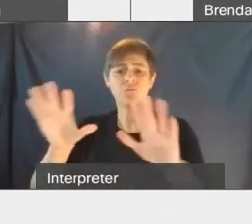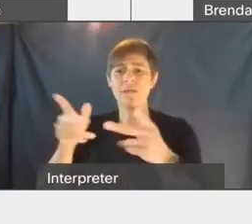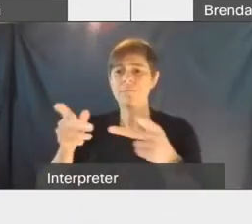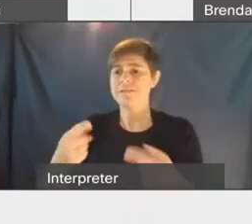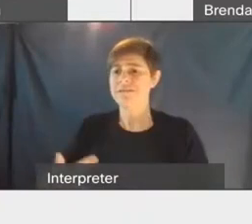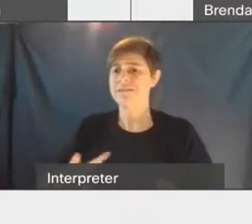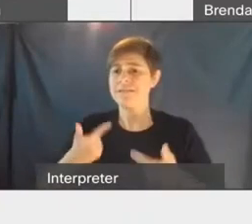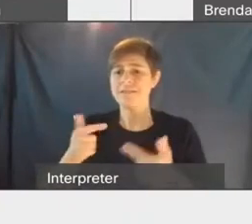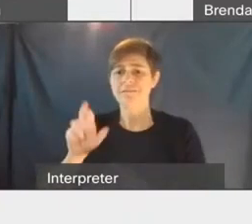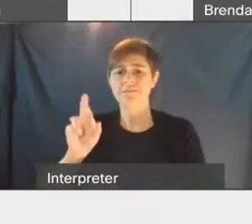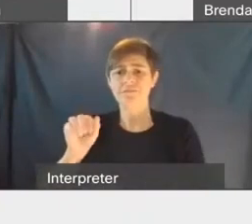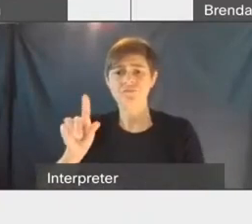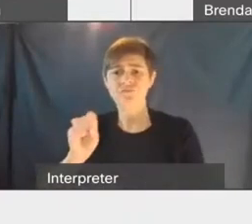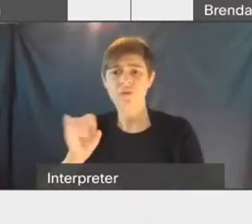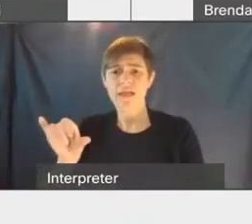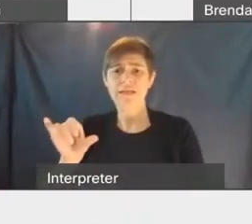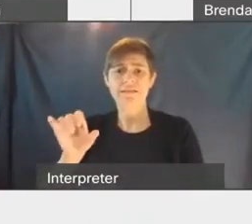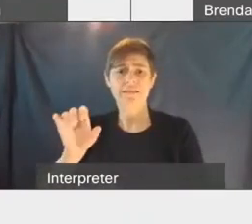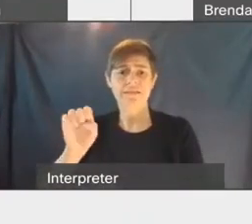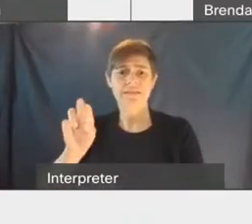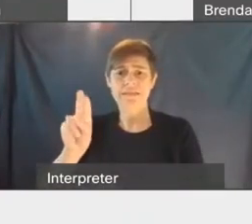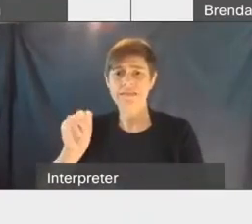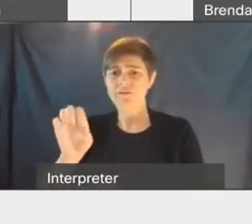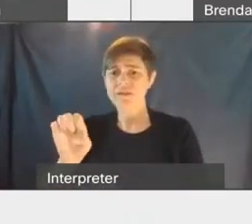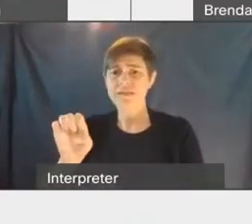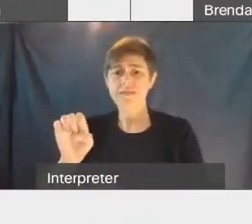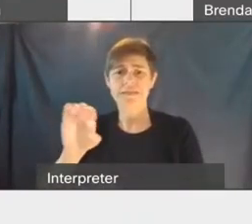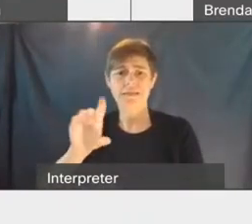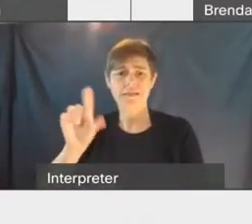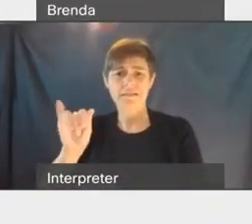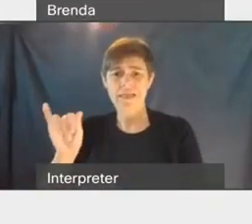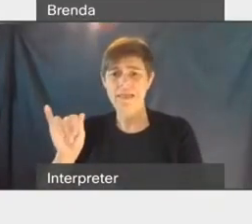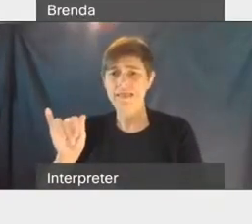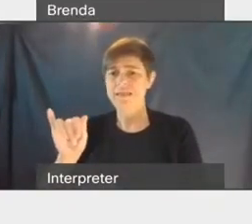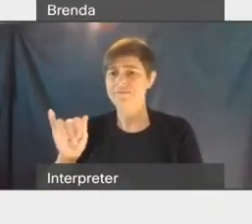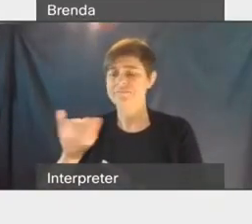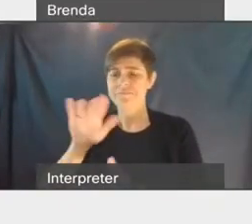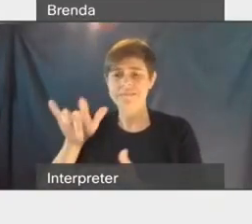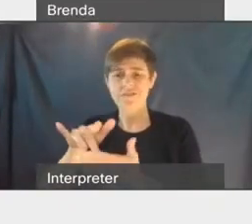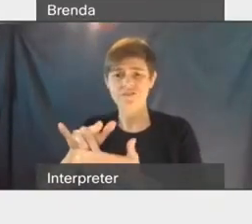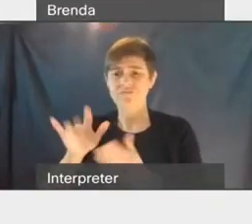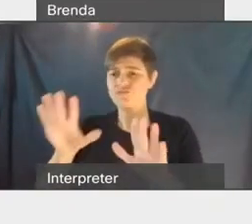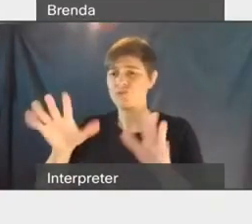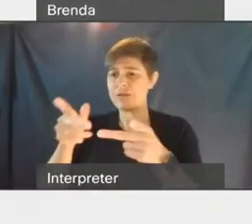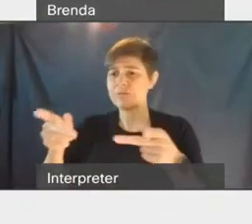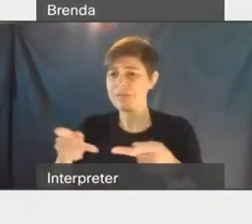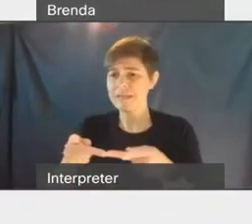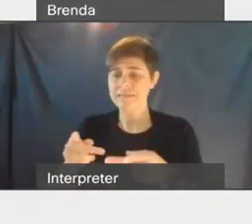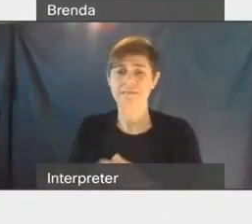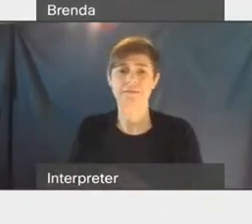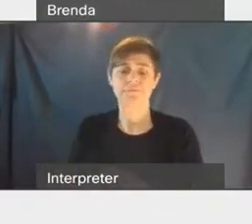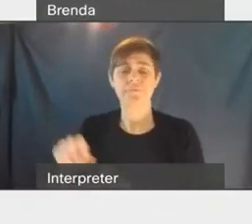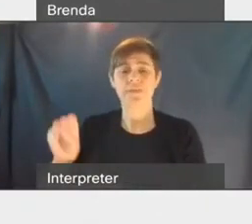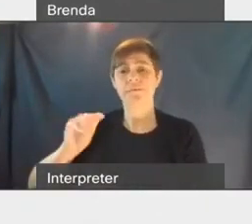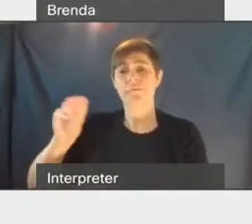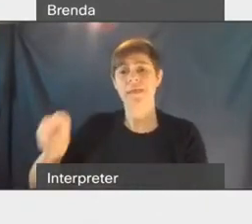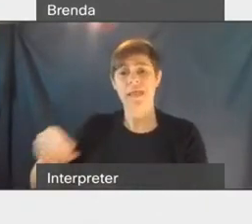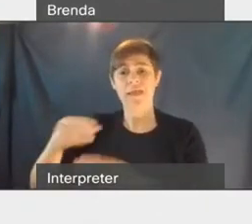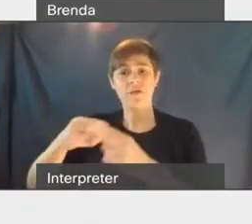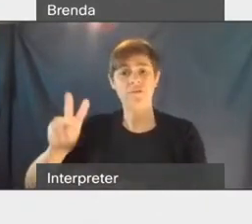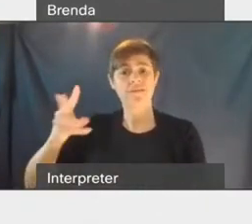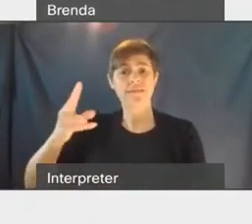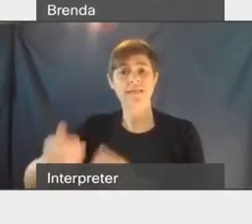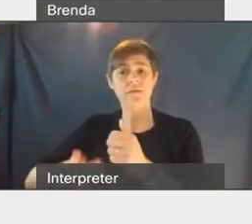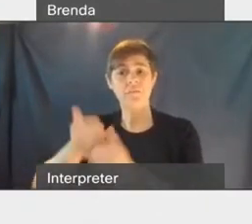so is Geary County and Clay Center. In 2018, Manhattan was deemed the second